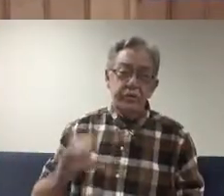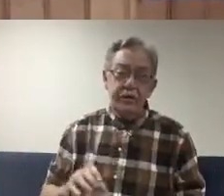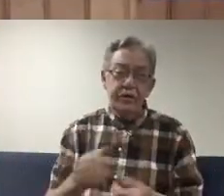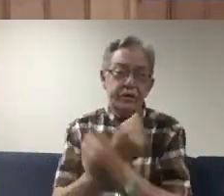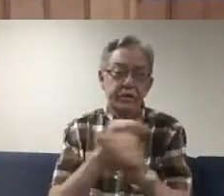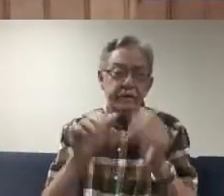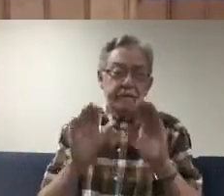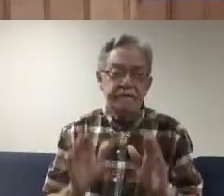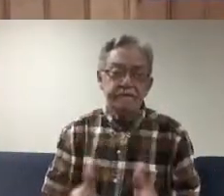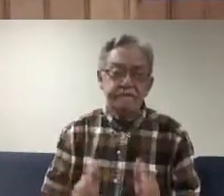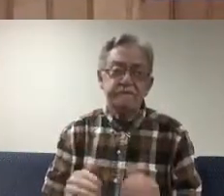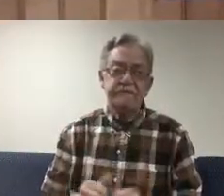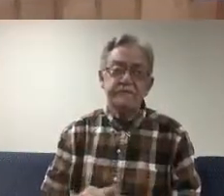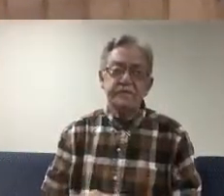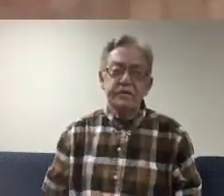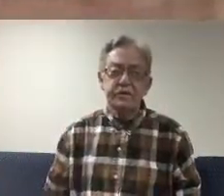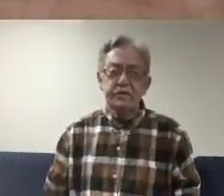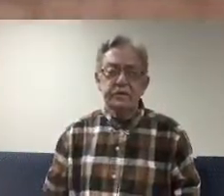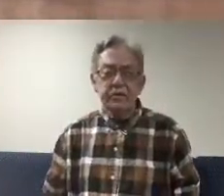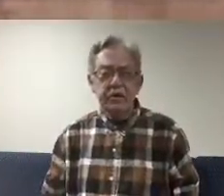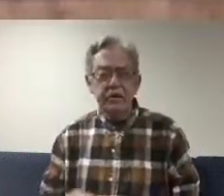of mankind.